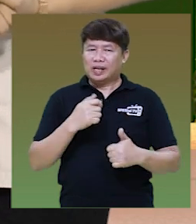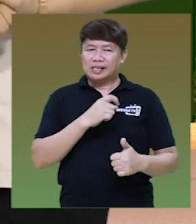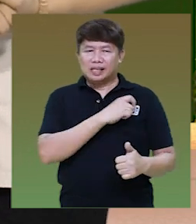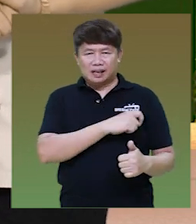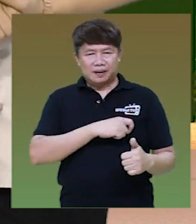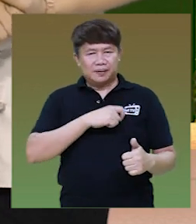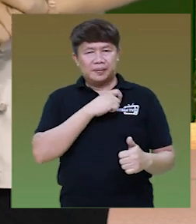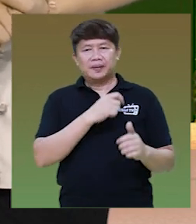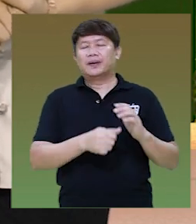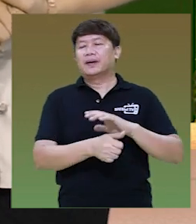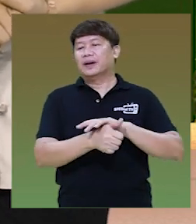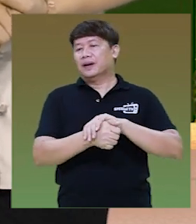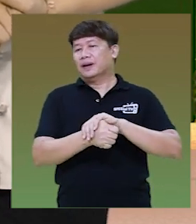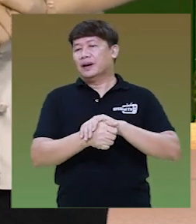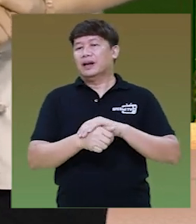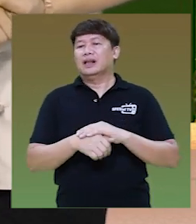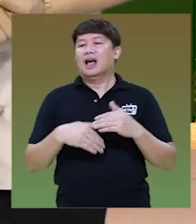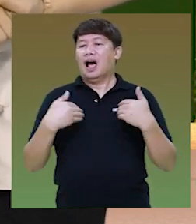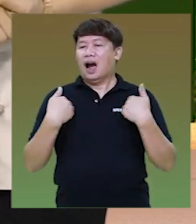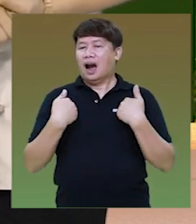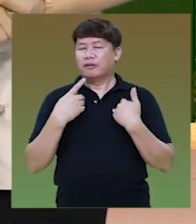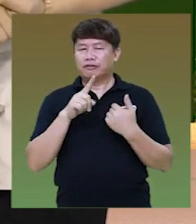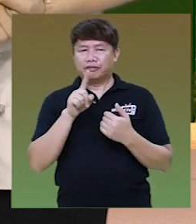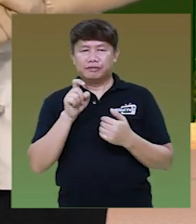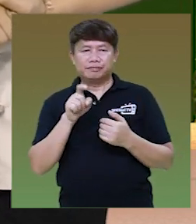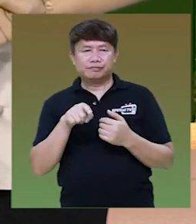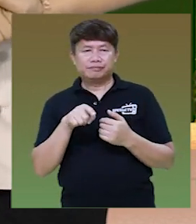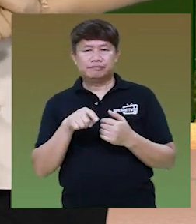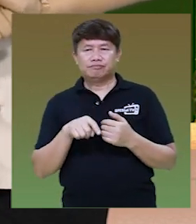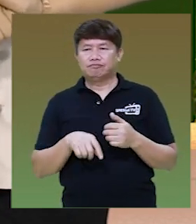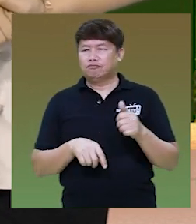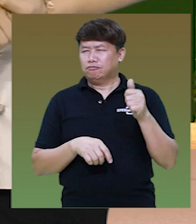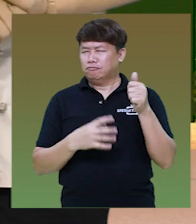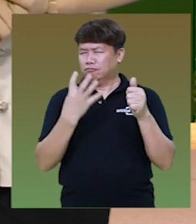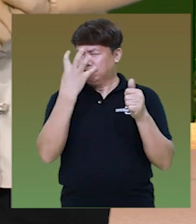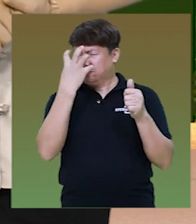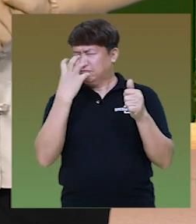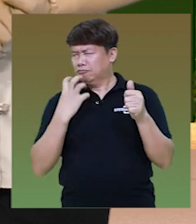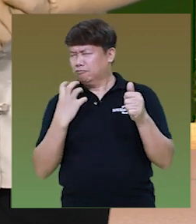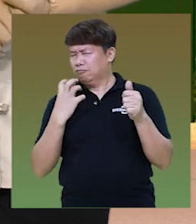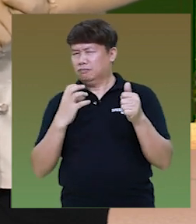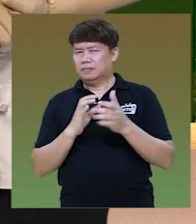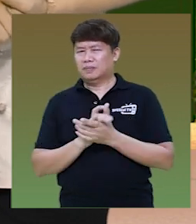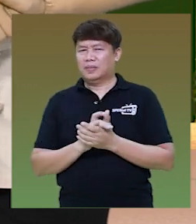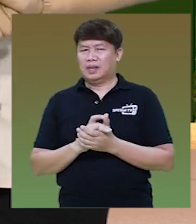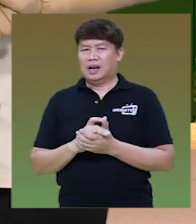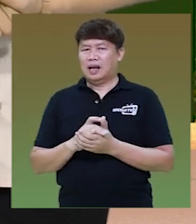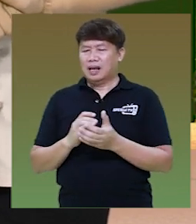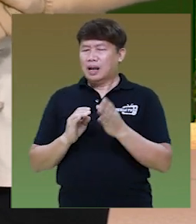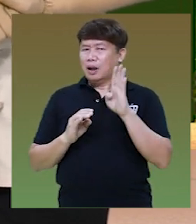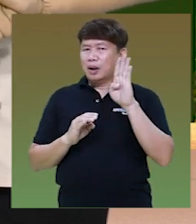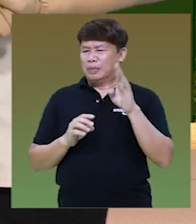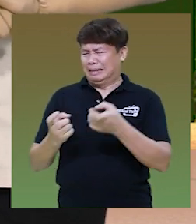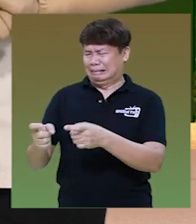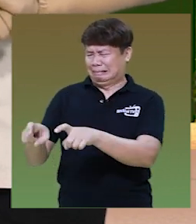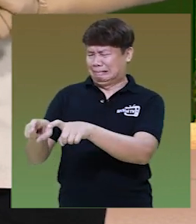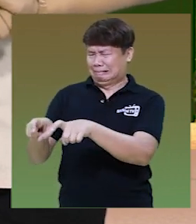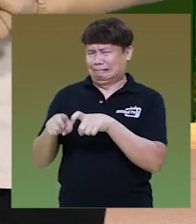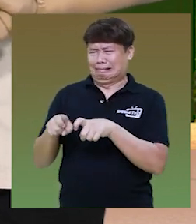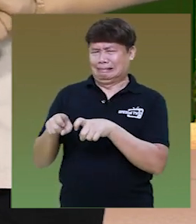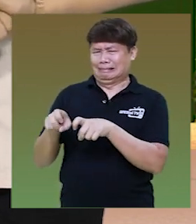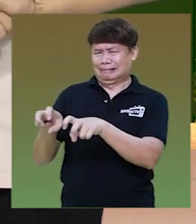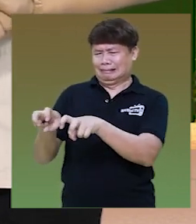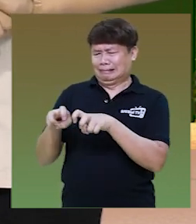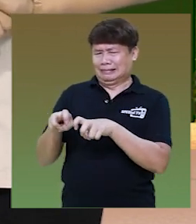Which trait does the turtle have? A. Angry. B.